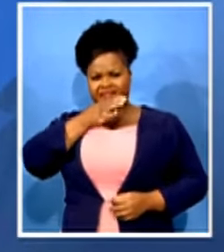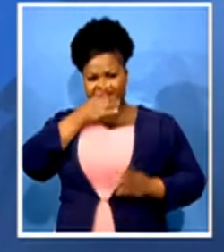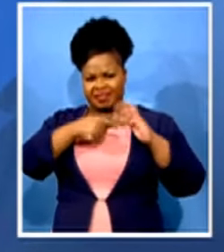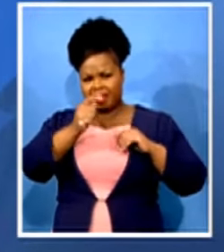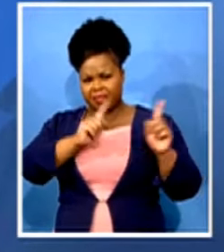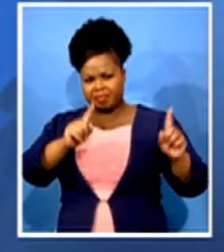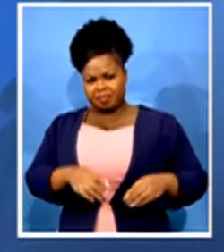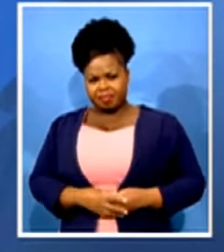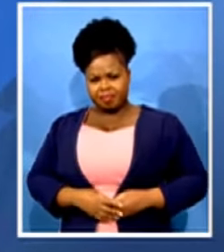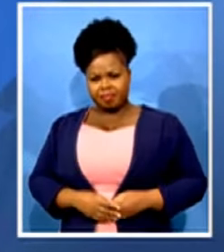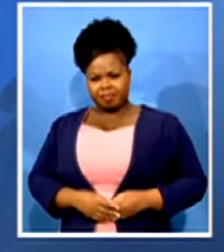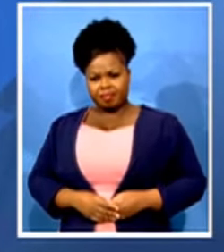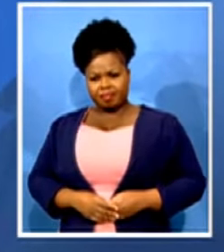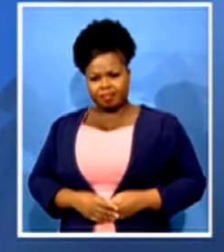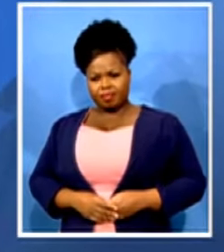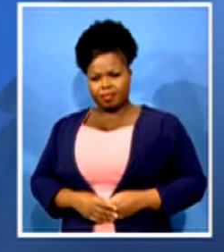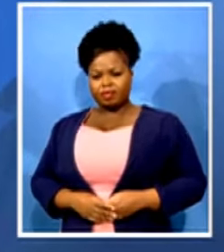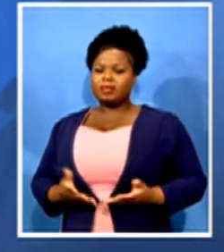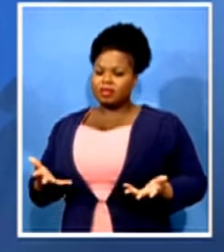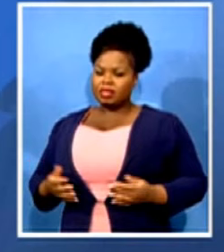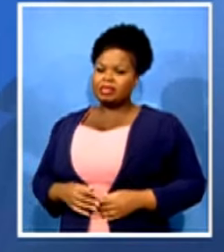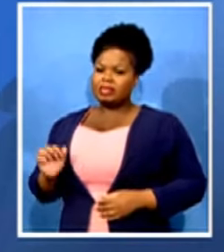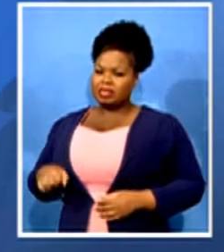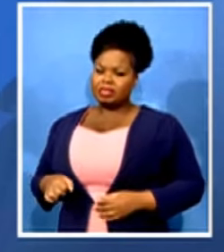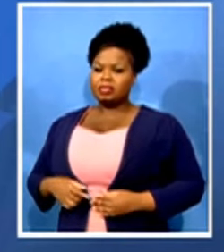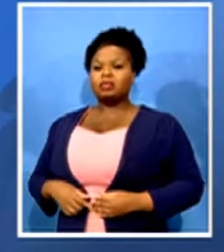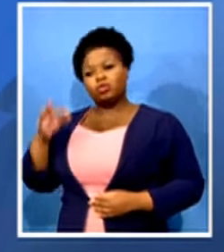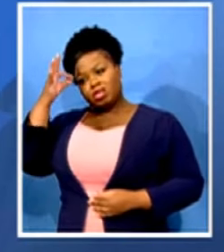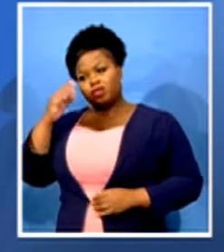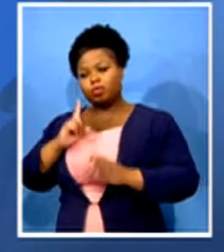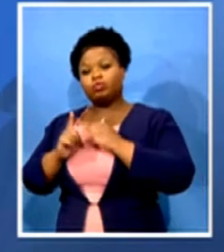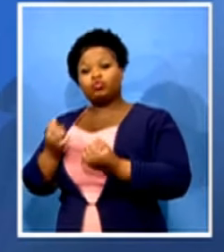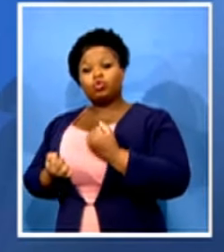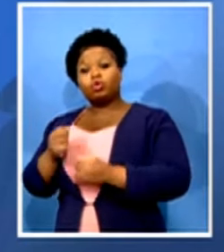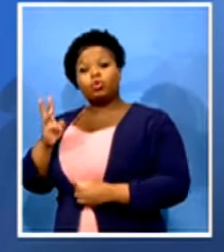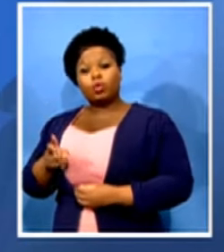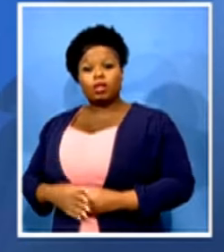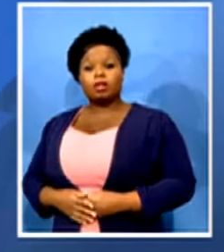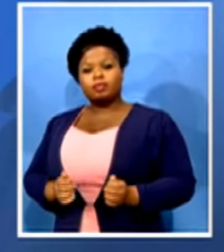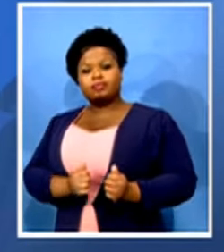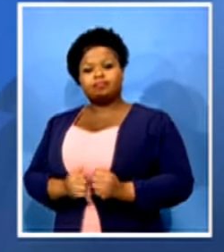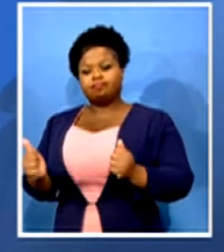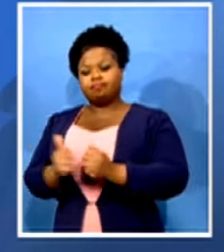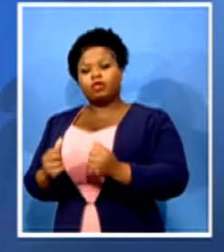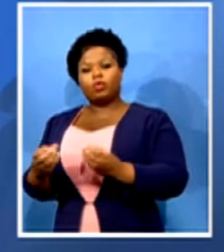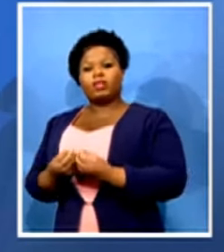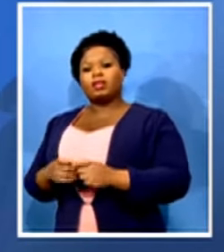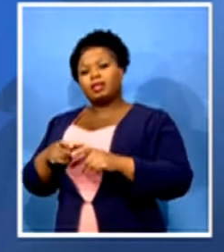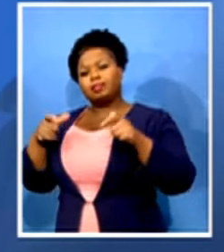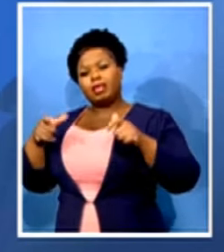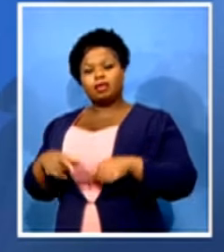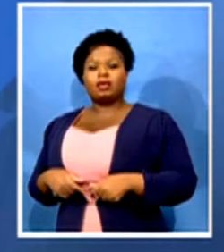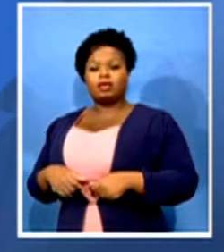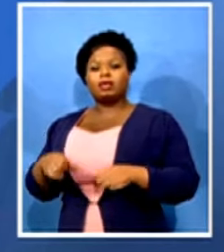Look, we obviously are taking the government to court. We are doing it in association with major stakeholders of the industry. It's a